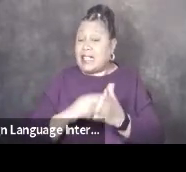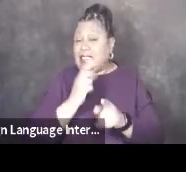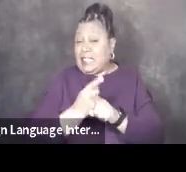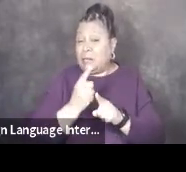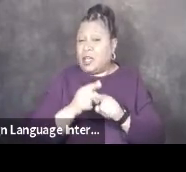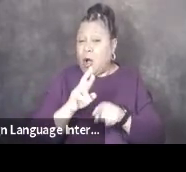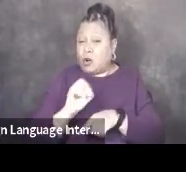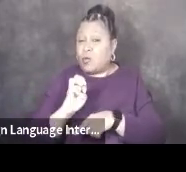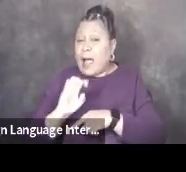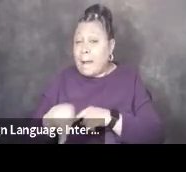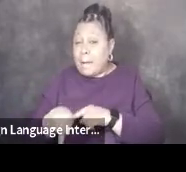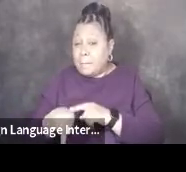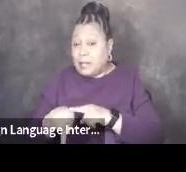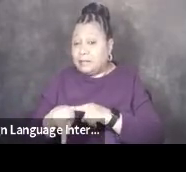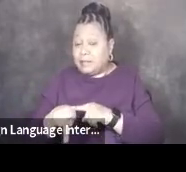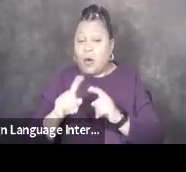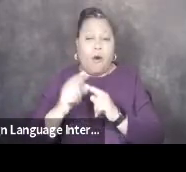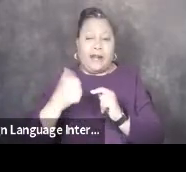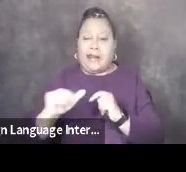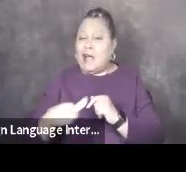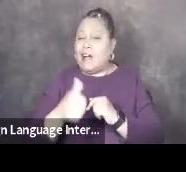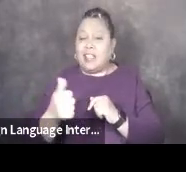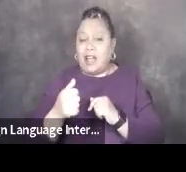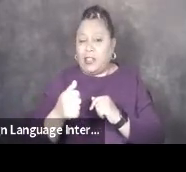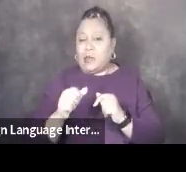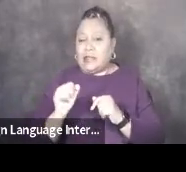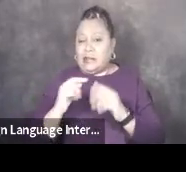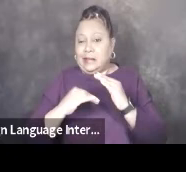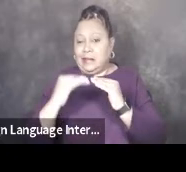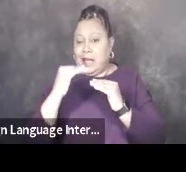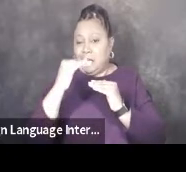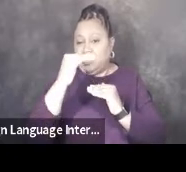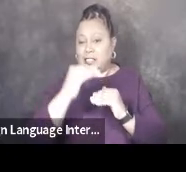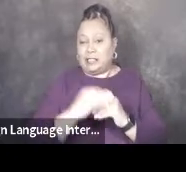ramp or any of the other solutions.